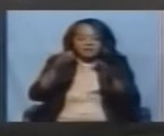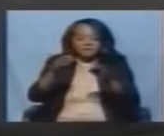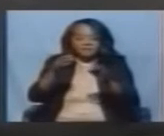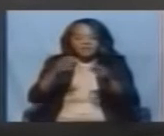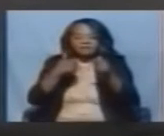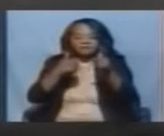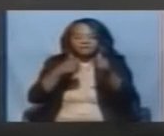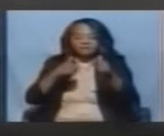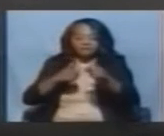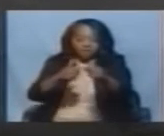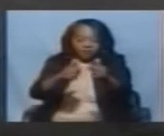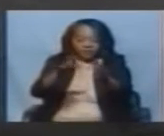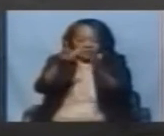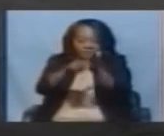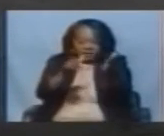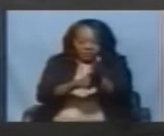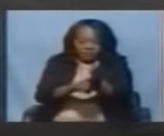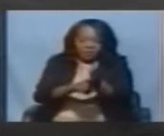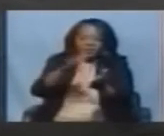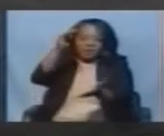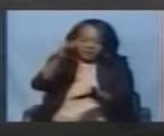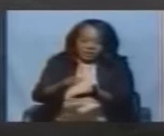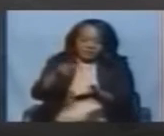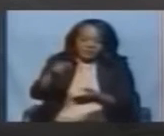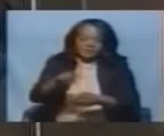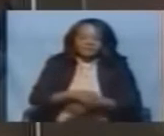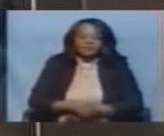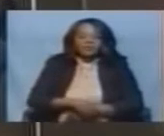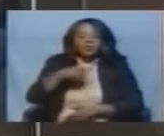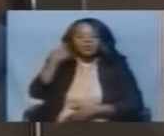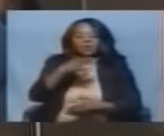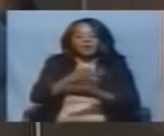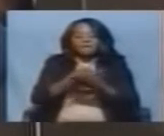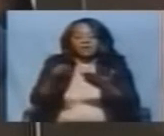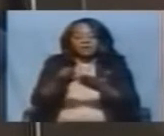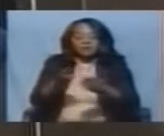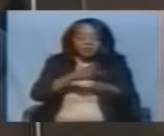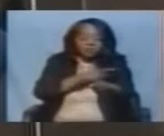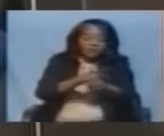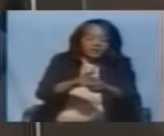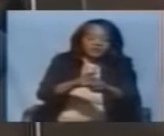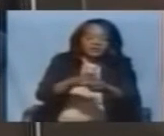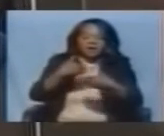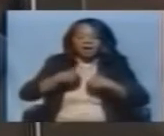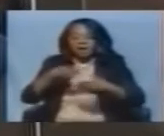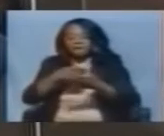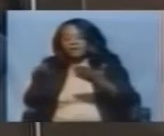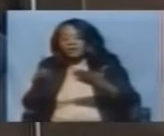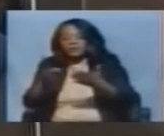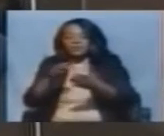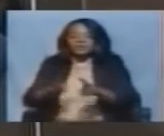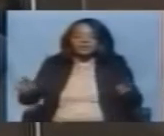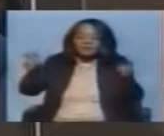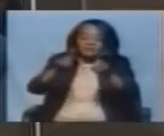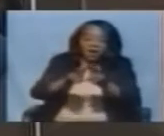reduce most of these corrupt issues. So who has failed in here? Is it ZIPS? The chain. Or is it your professionals that have failed to defend the values and